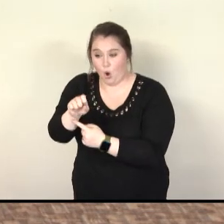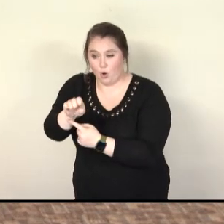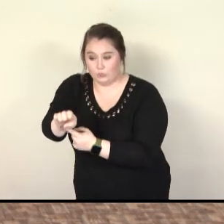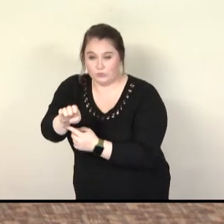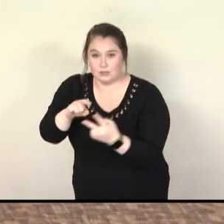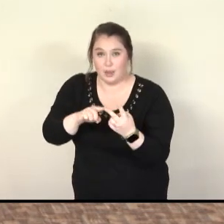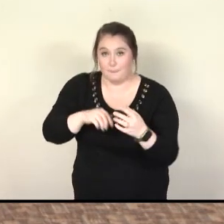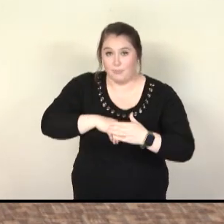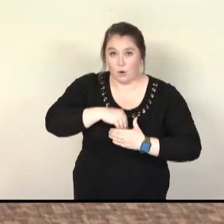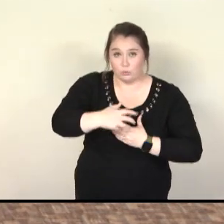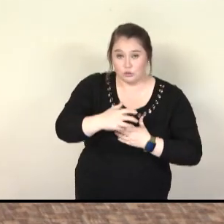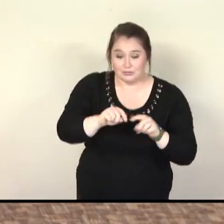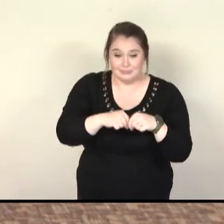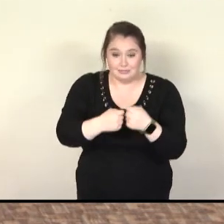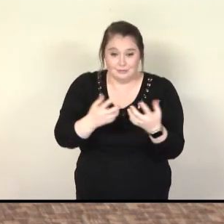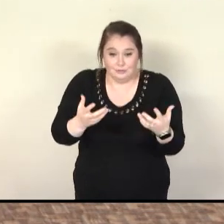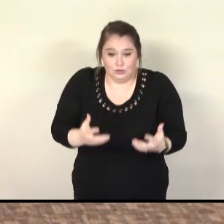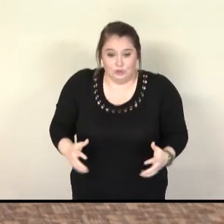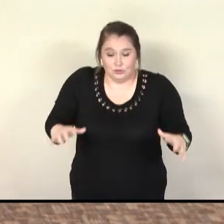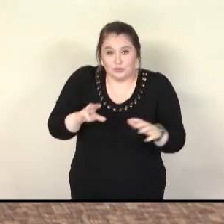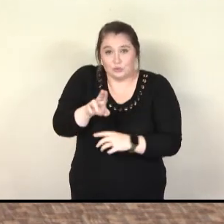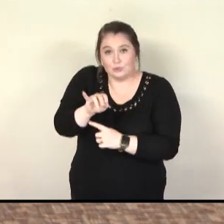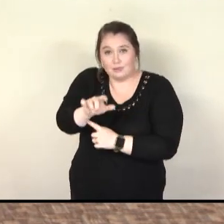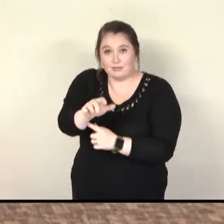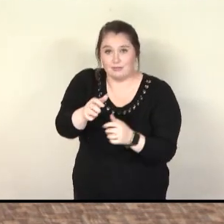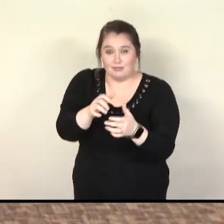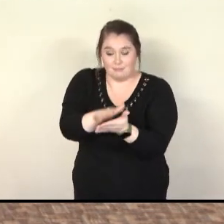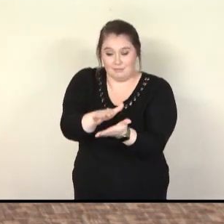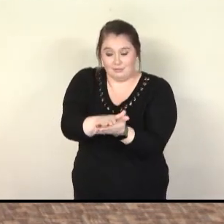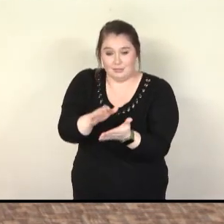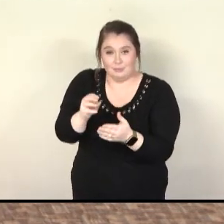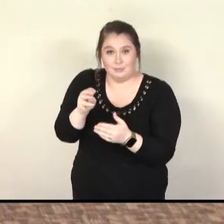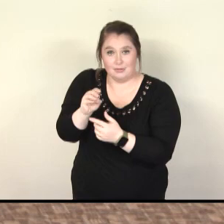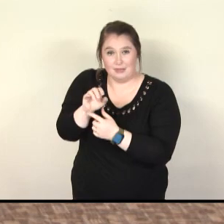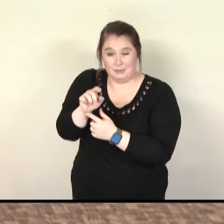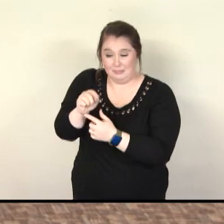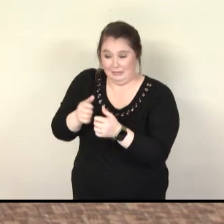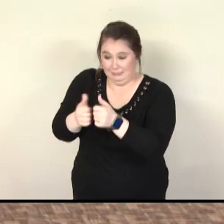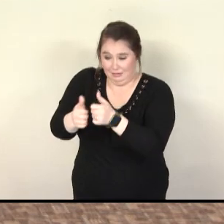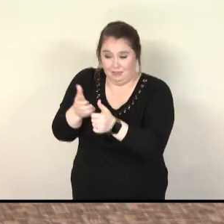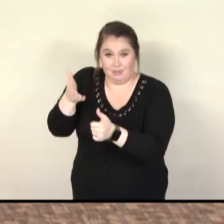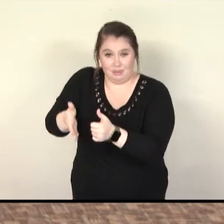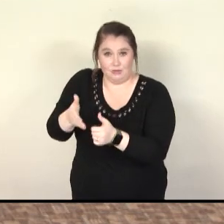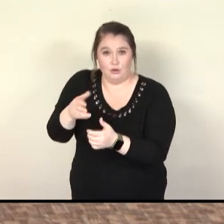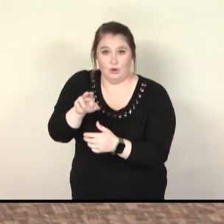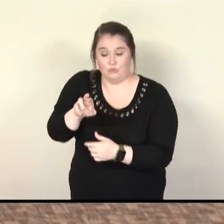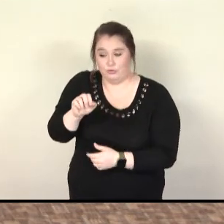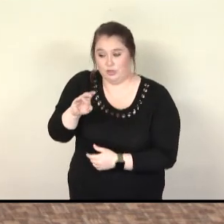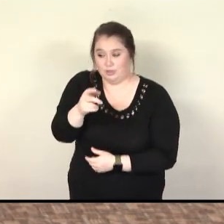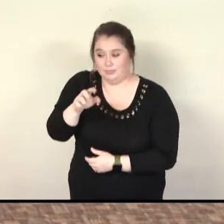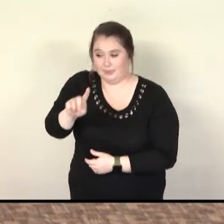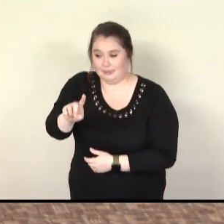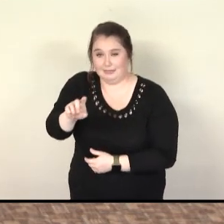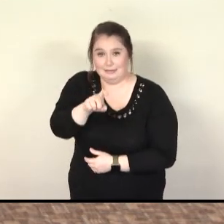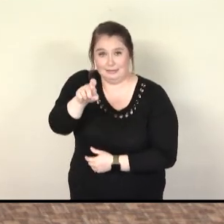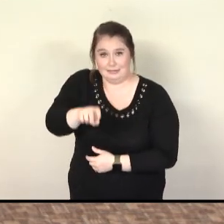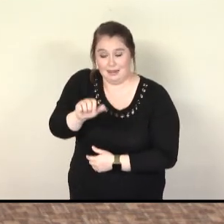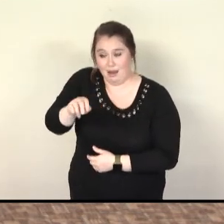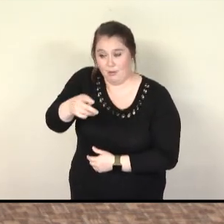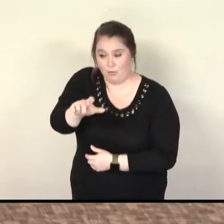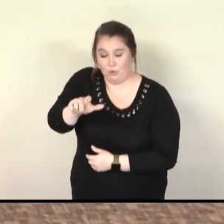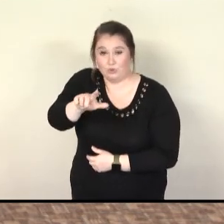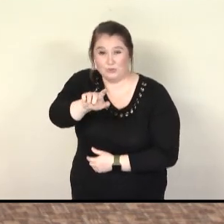Waco ISD at the 5A Region 3 UIL Academic Meet at Foster High School in Richmond, Texas on April the